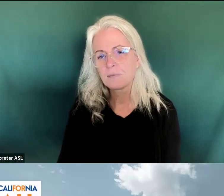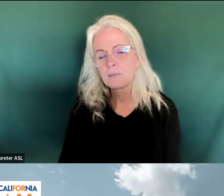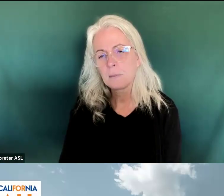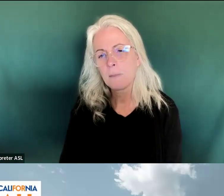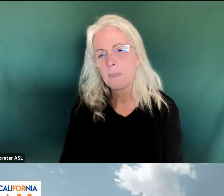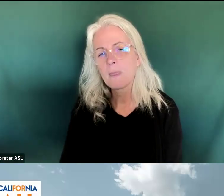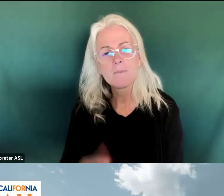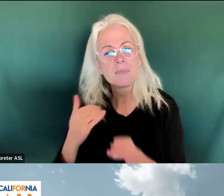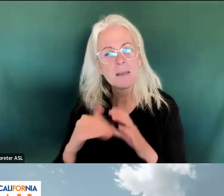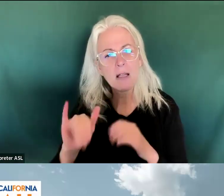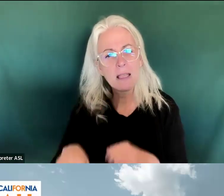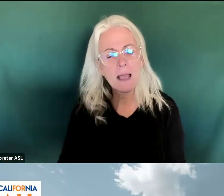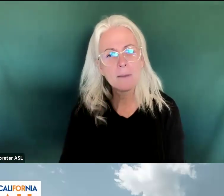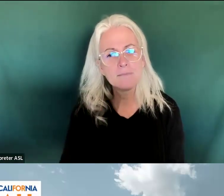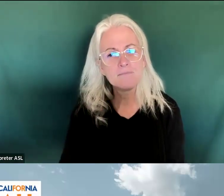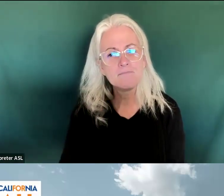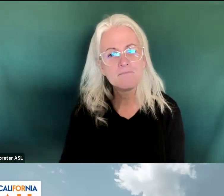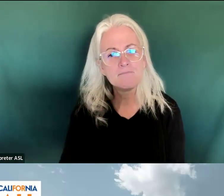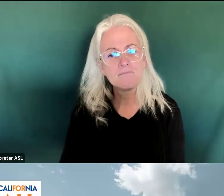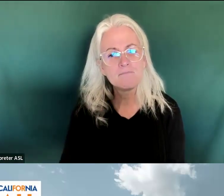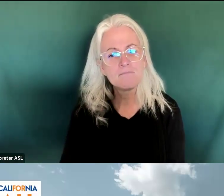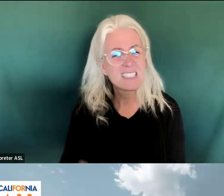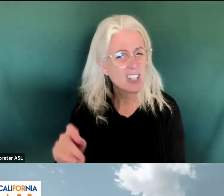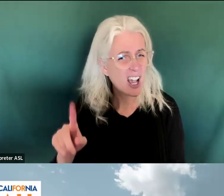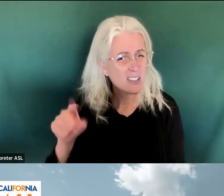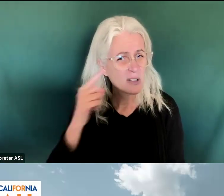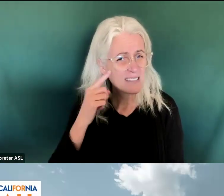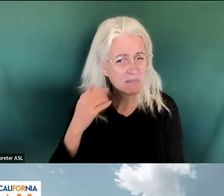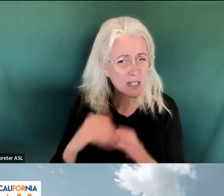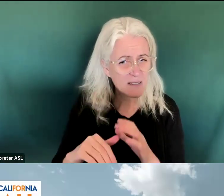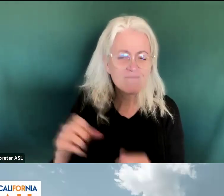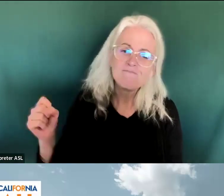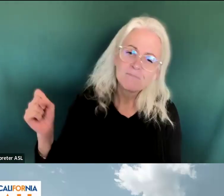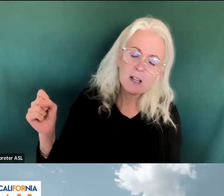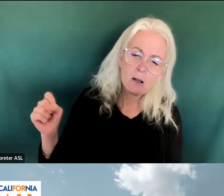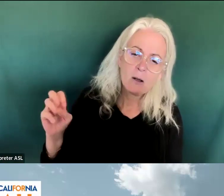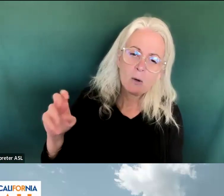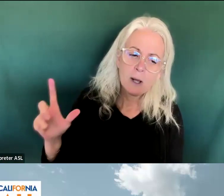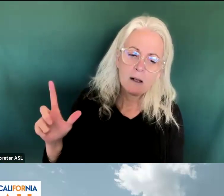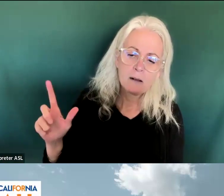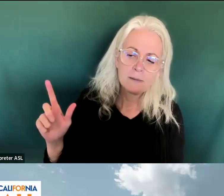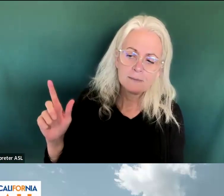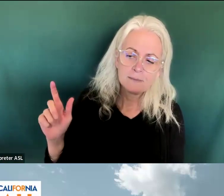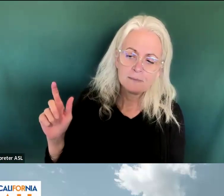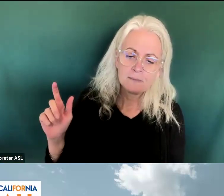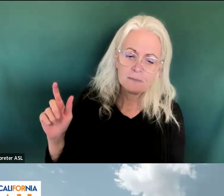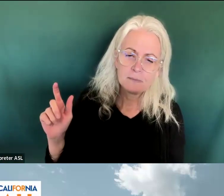Probably by emailing that Deem email address, Scott. Well, Sure. I